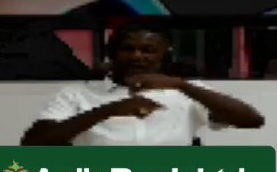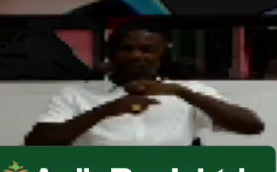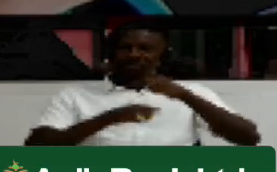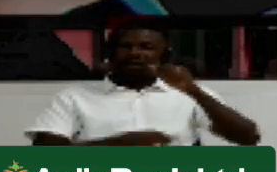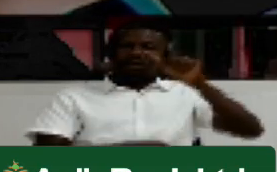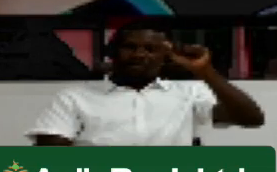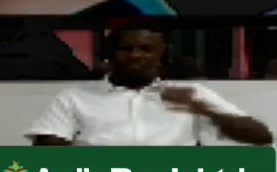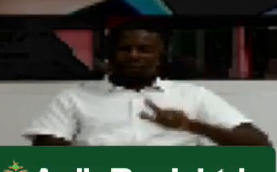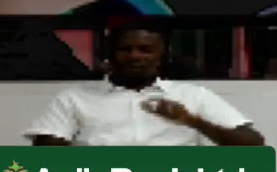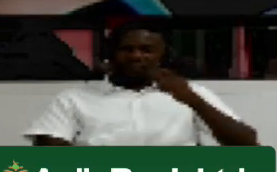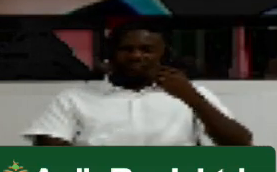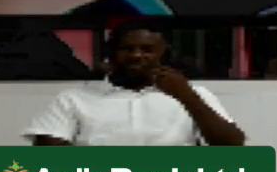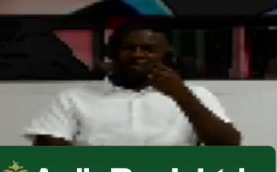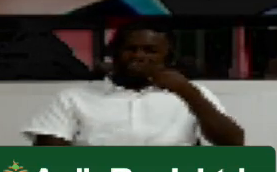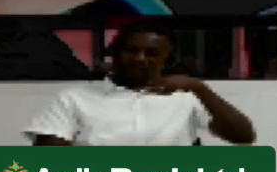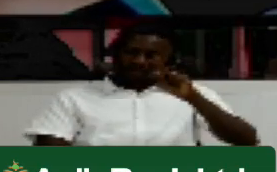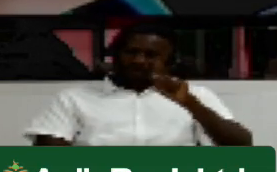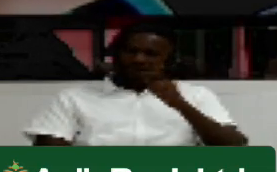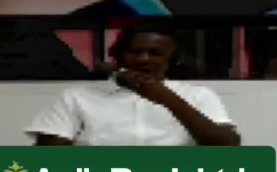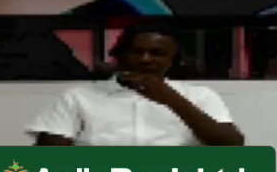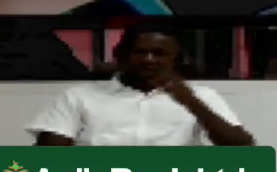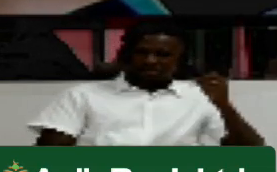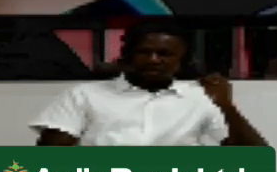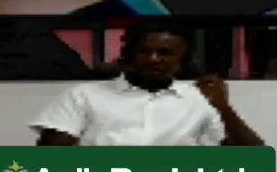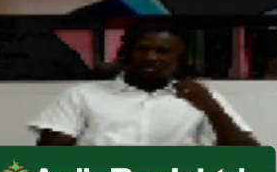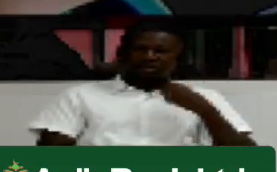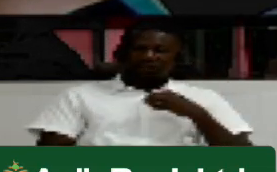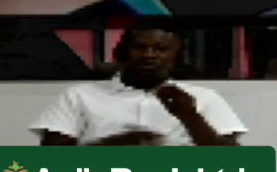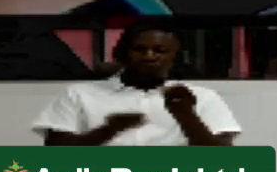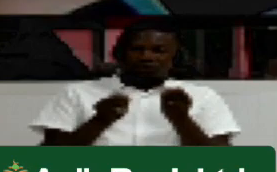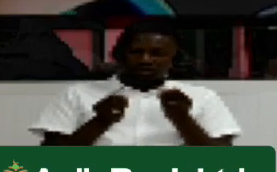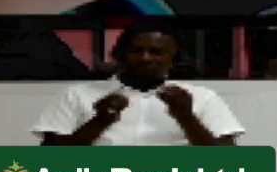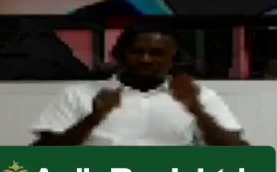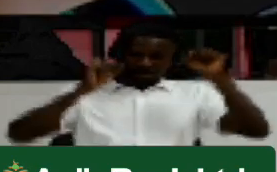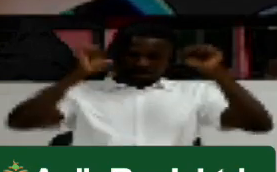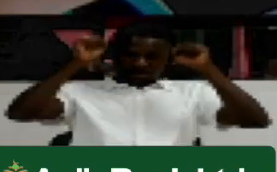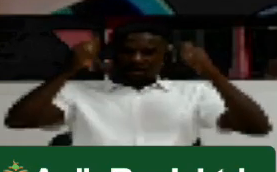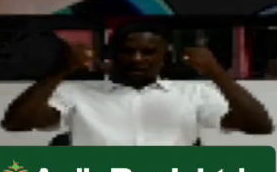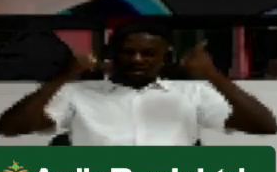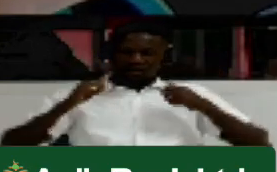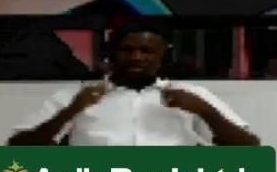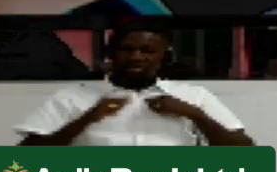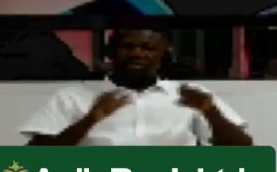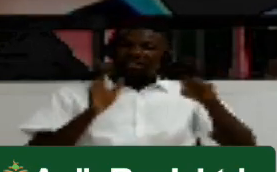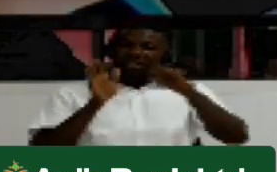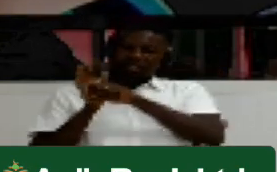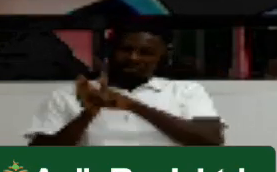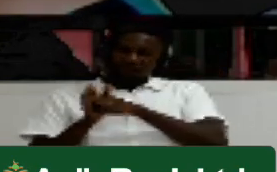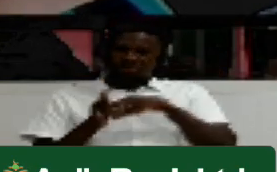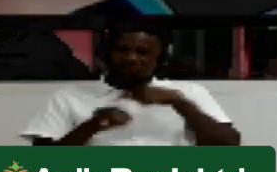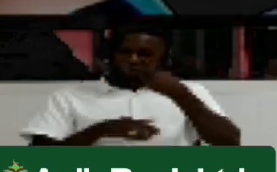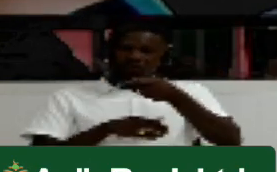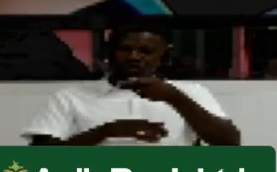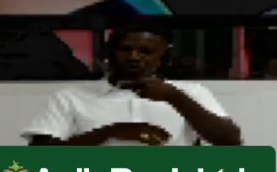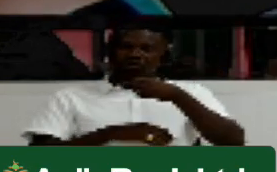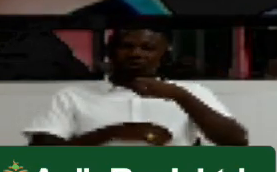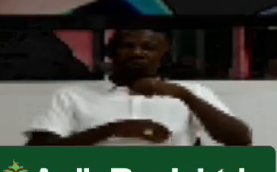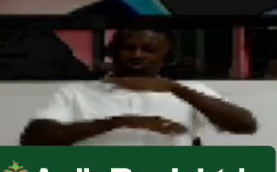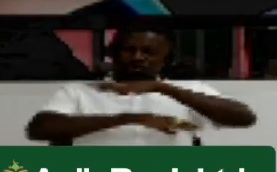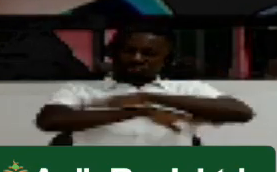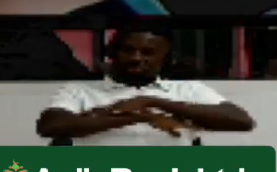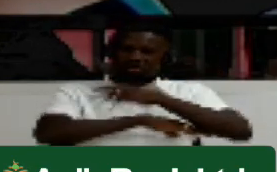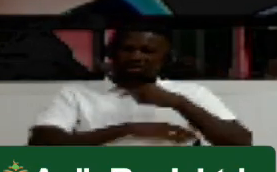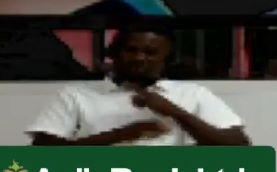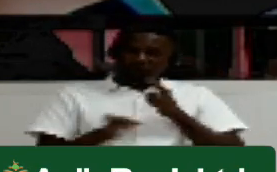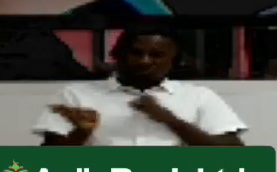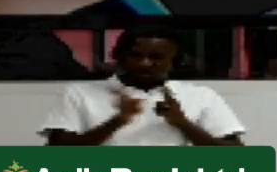2000, and the student demonstrations that happened in SL by your school, and the shootings that